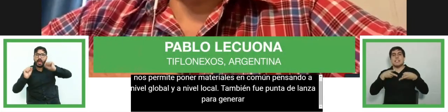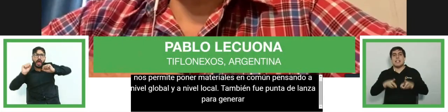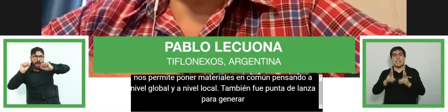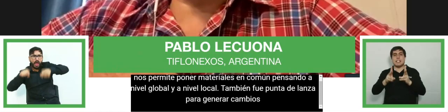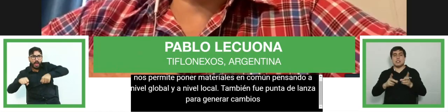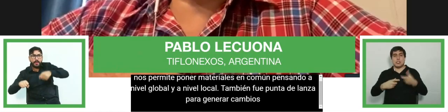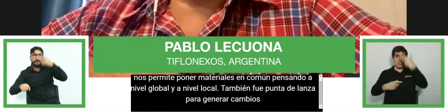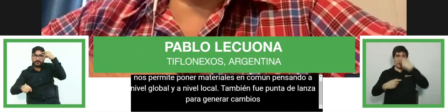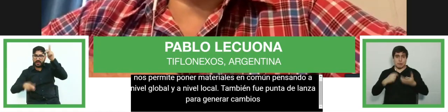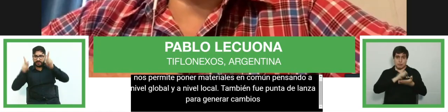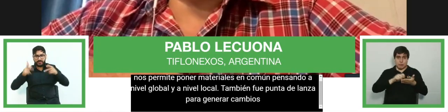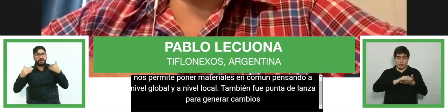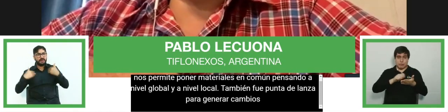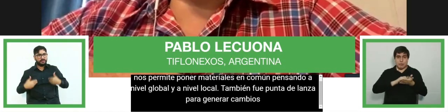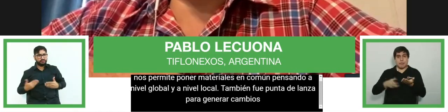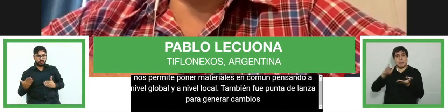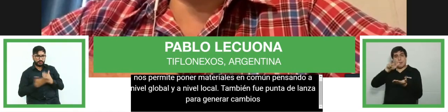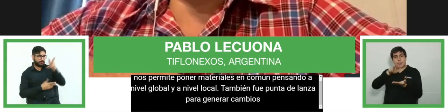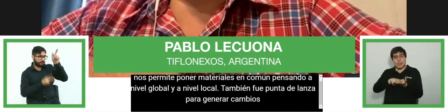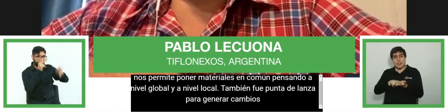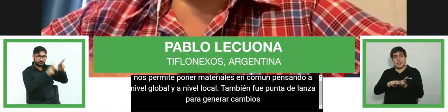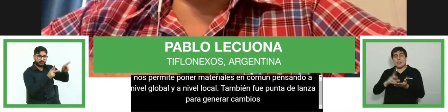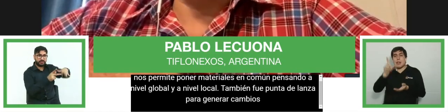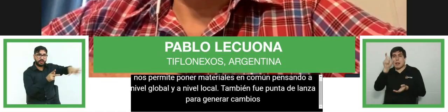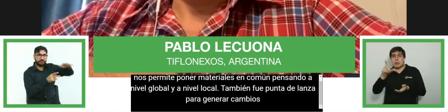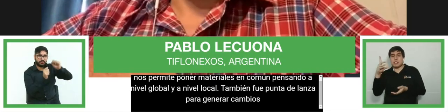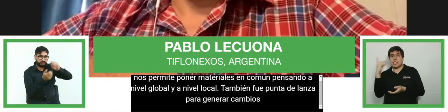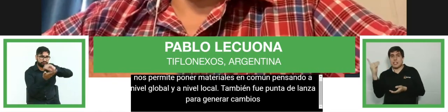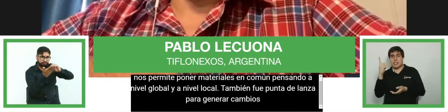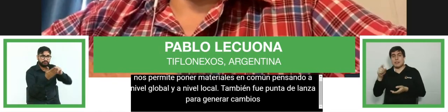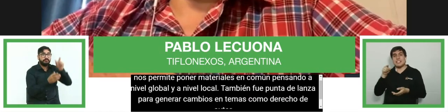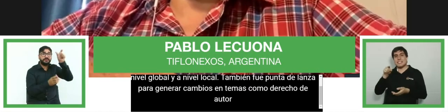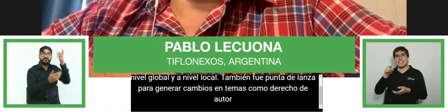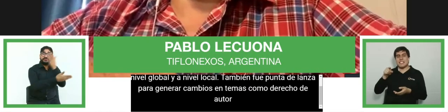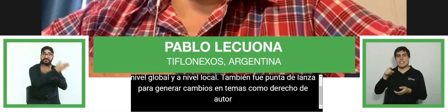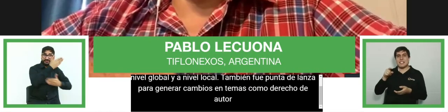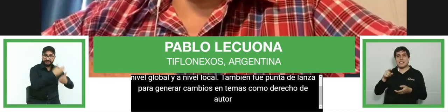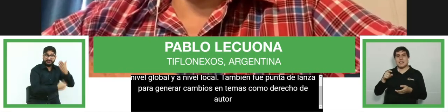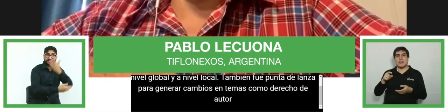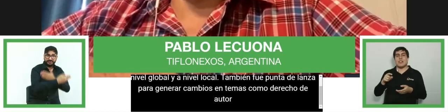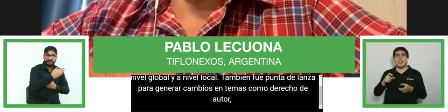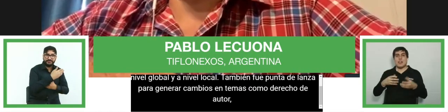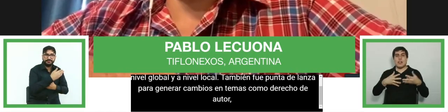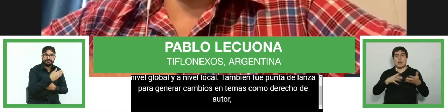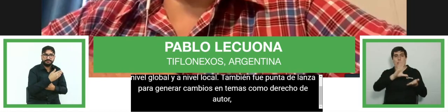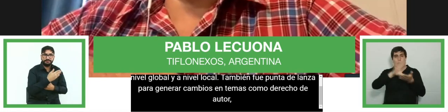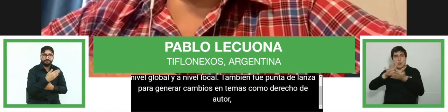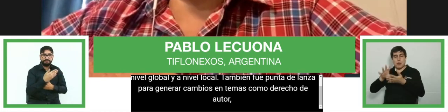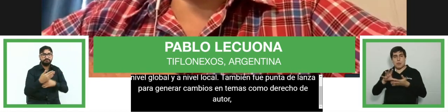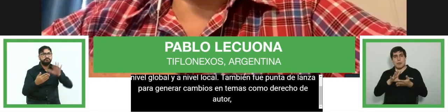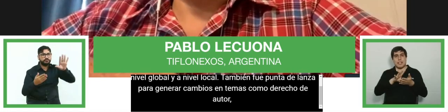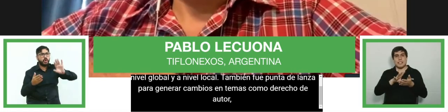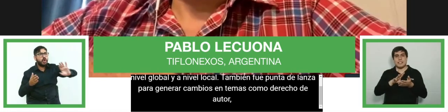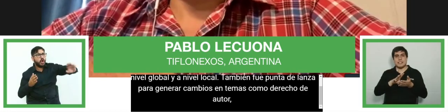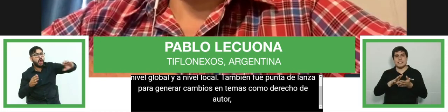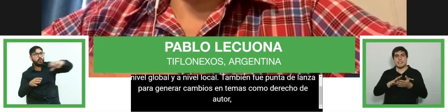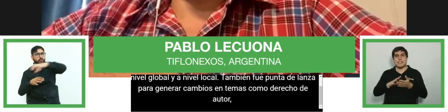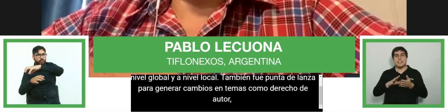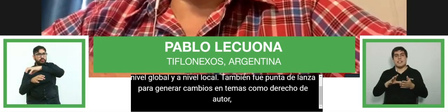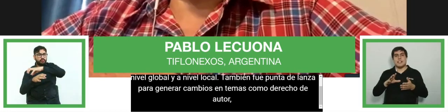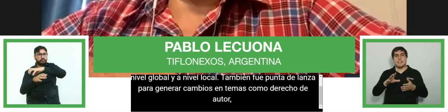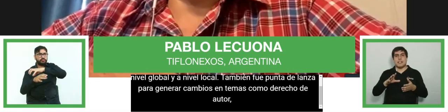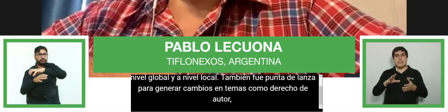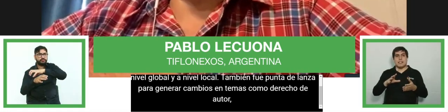the Convention on Rights of People with Disabilities states must avoid that the copyrights are